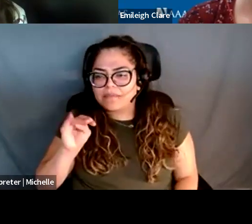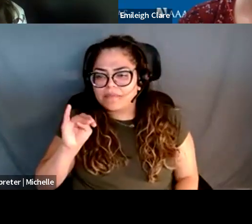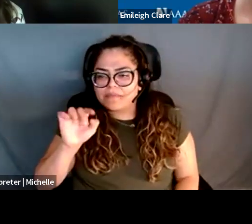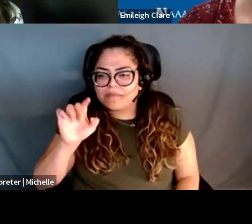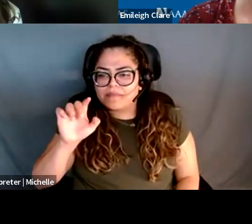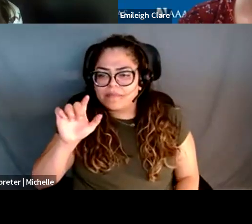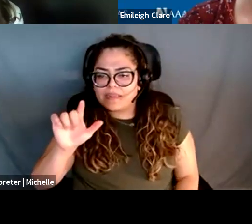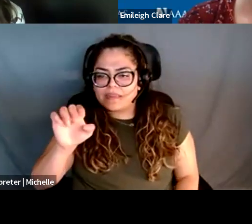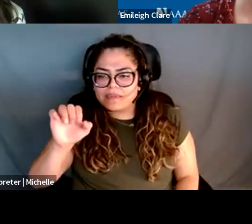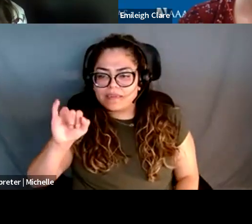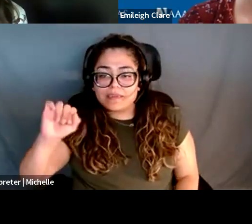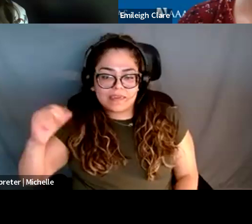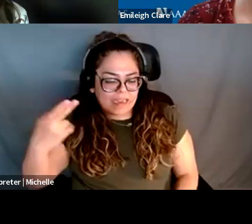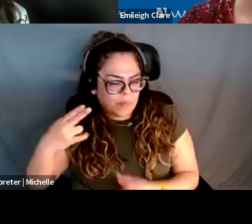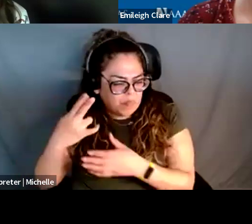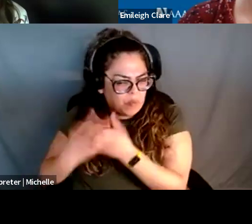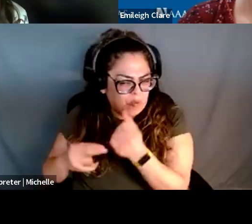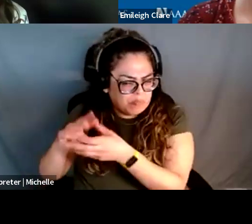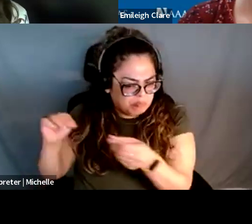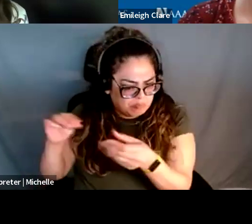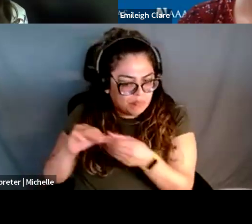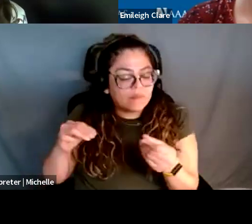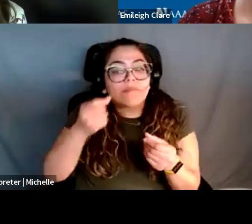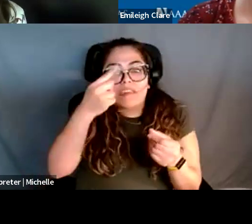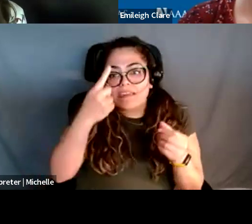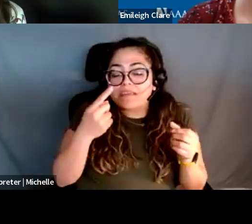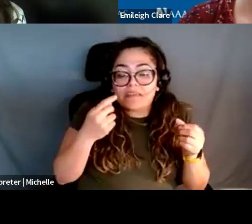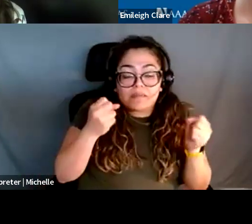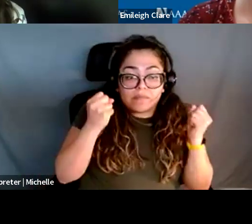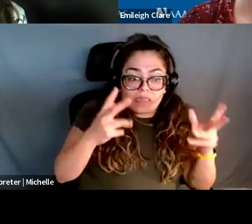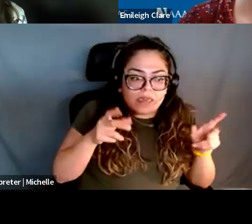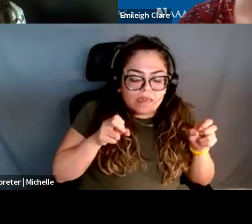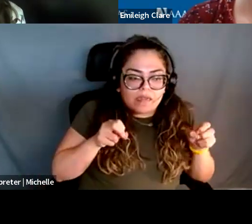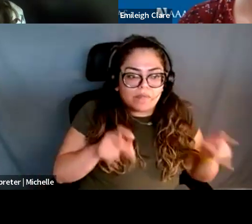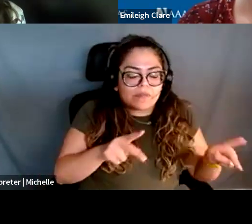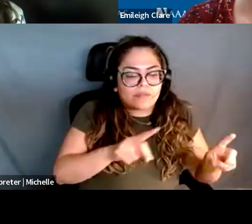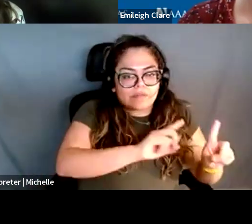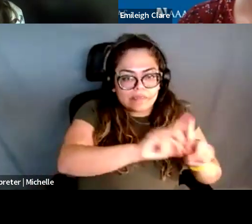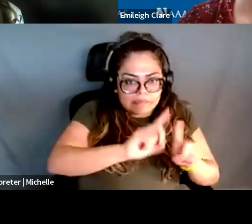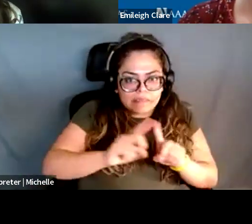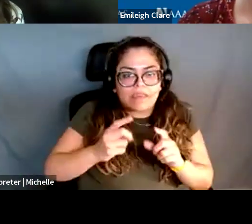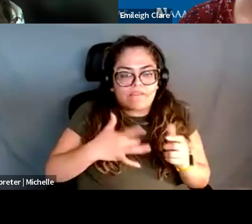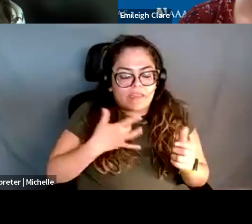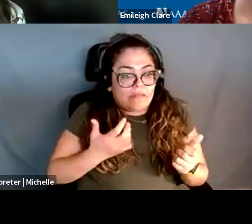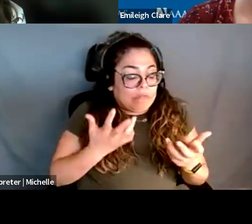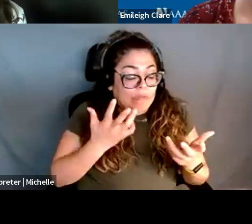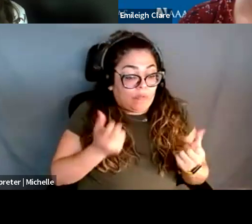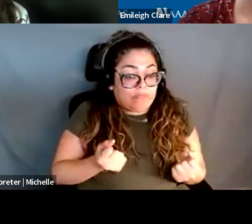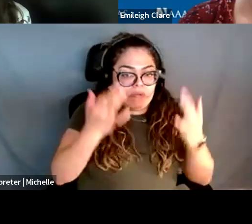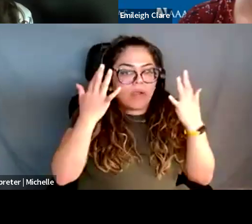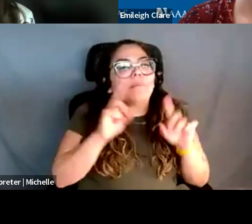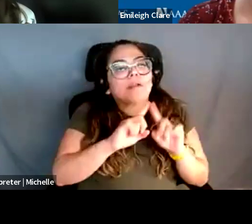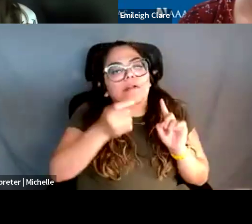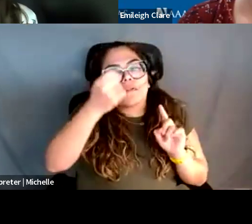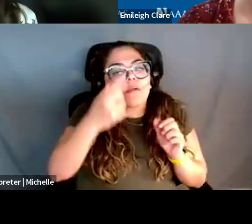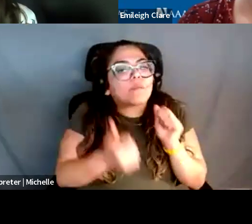many opportunities it can be overwhelming at first with a professional society with, members of all over the country, but most professional